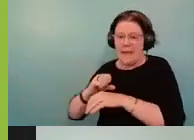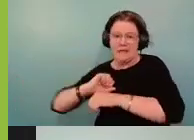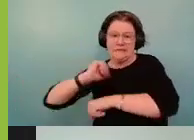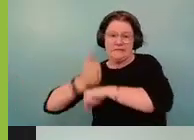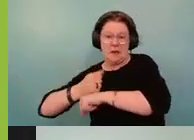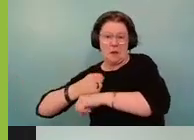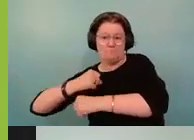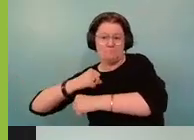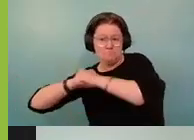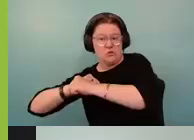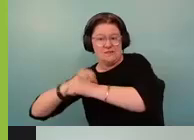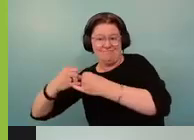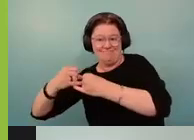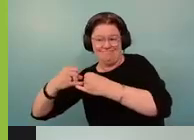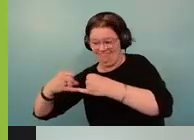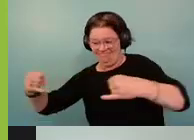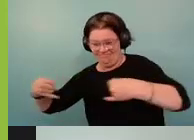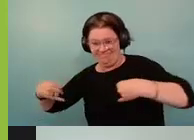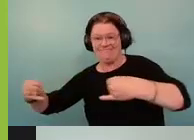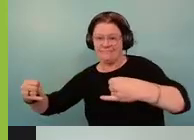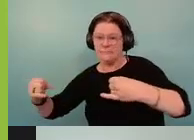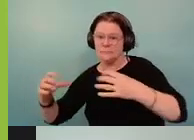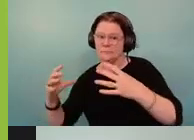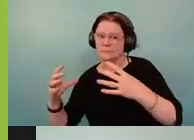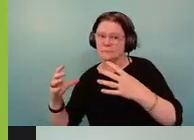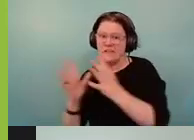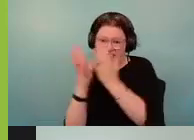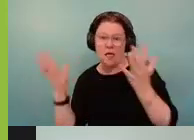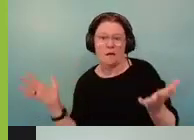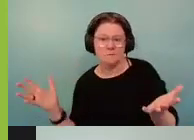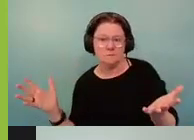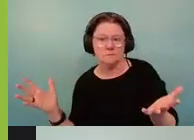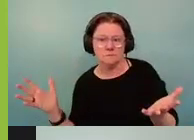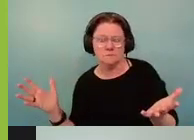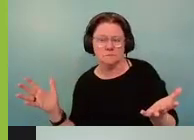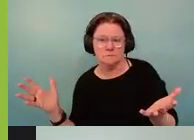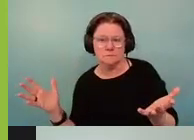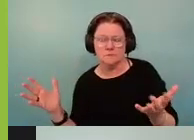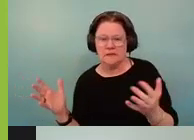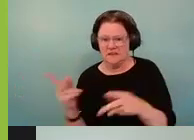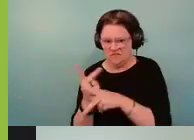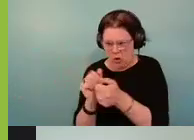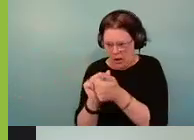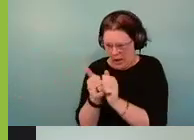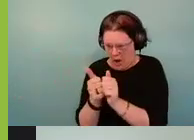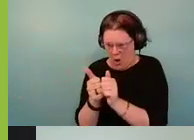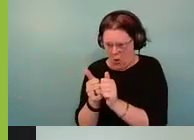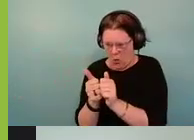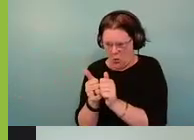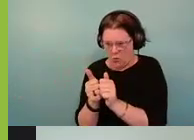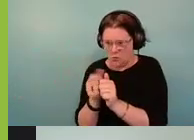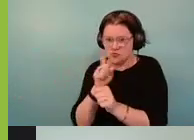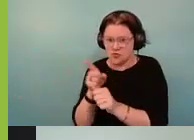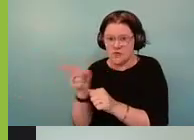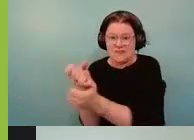is kind of this, it's a lot, a heavy load to lift to figure out how do we make sure that they're safe and